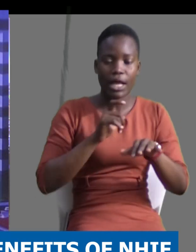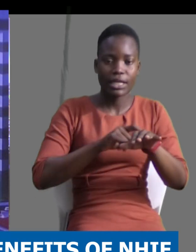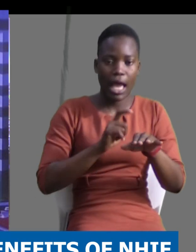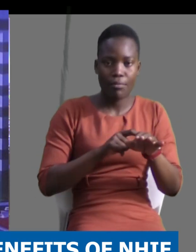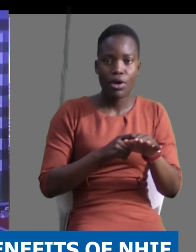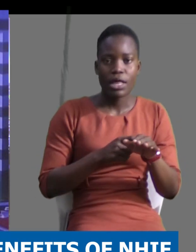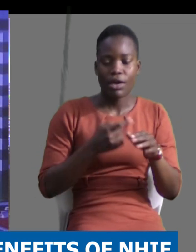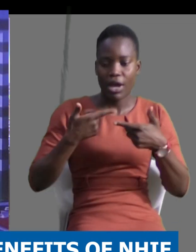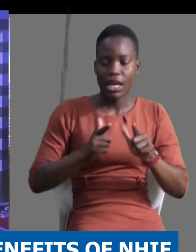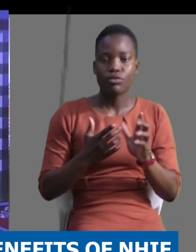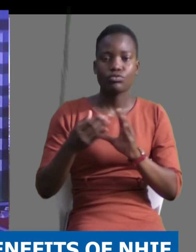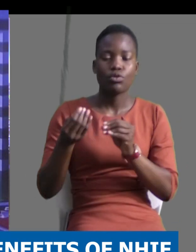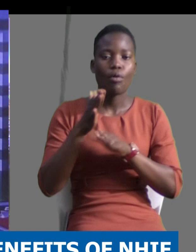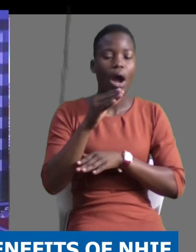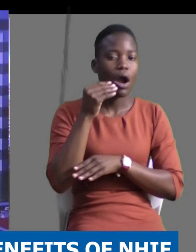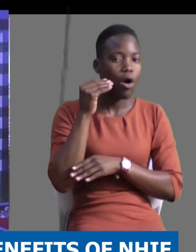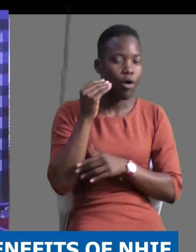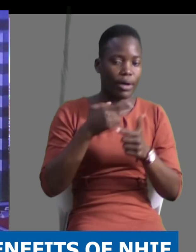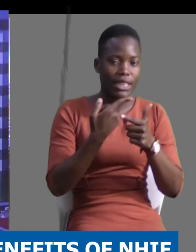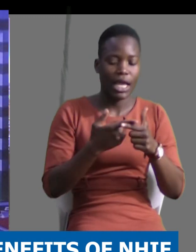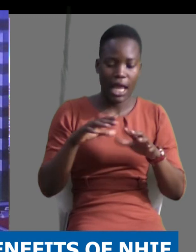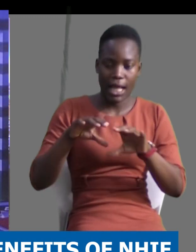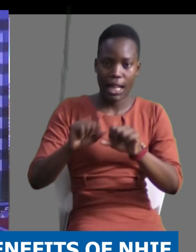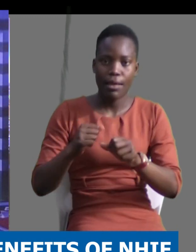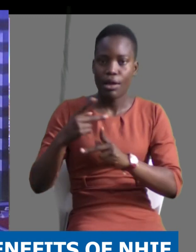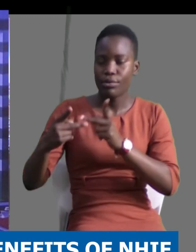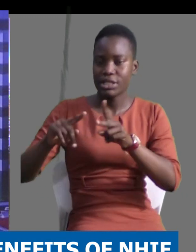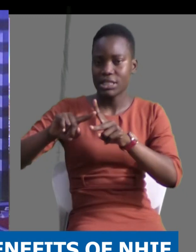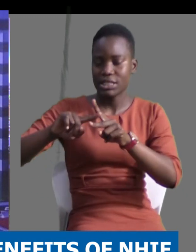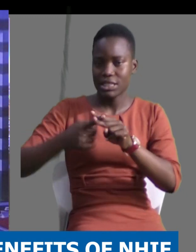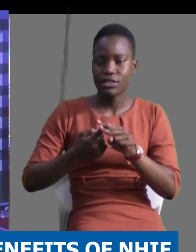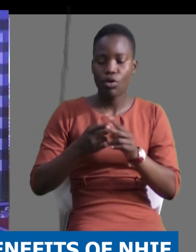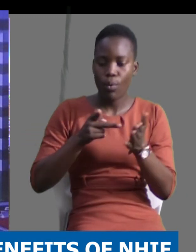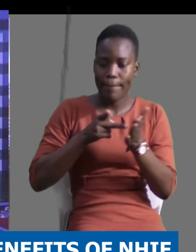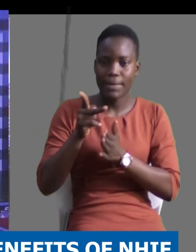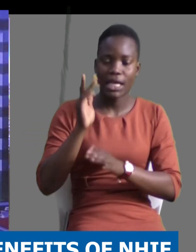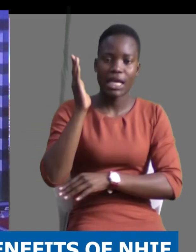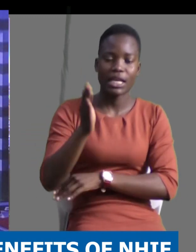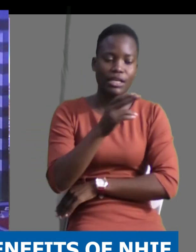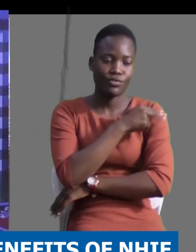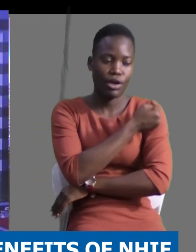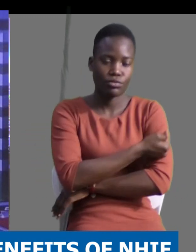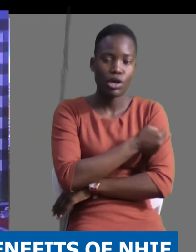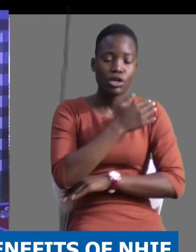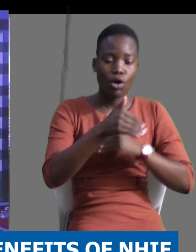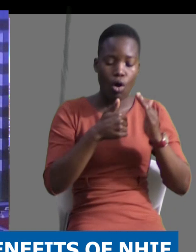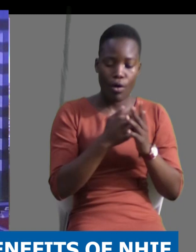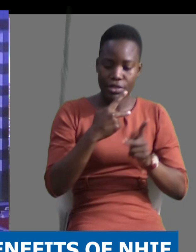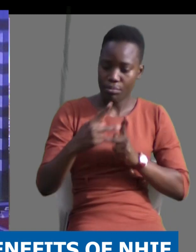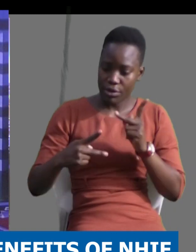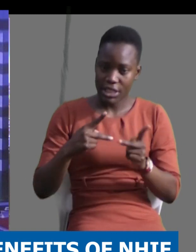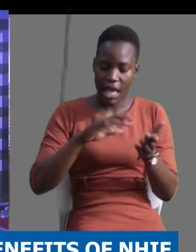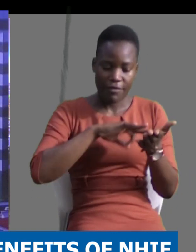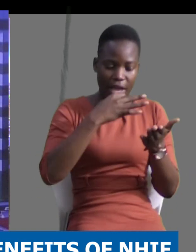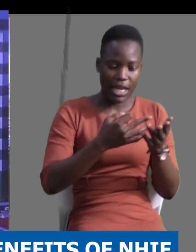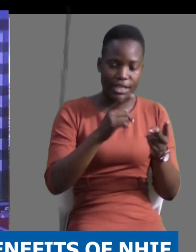there. When they are discharged, a claim process already starts. So we pay directly to the hospital. So we've moved on that. On